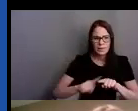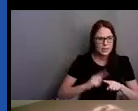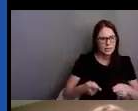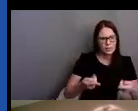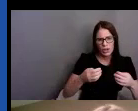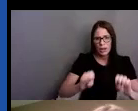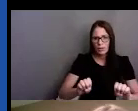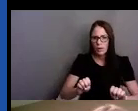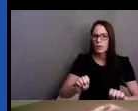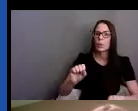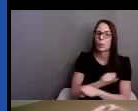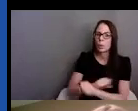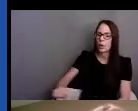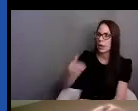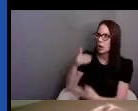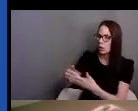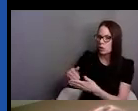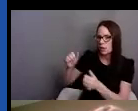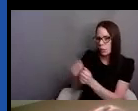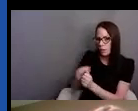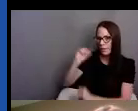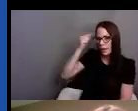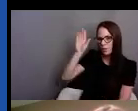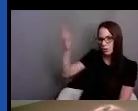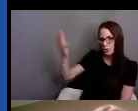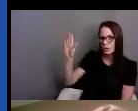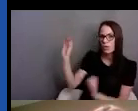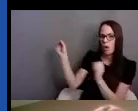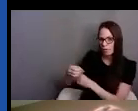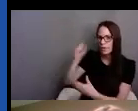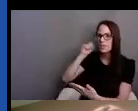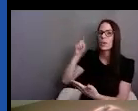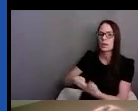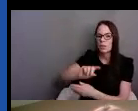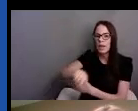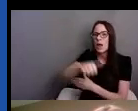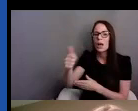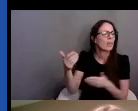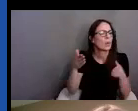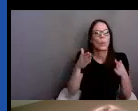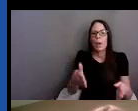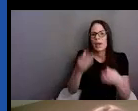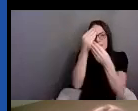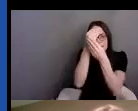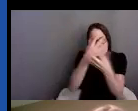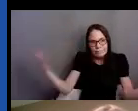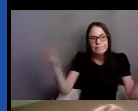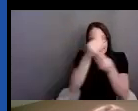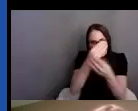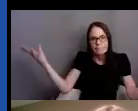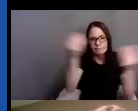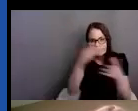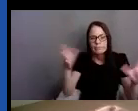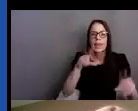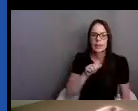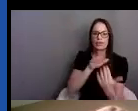governor's office to identify other efforts to get the word out and address hesitancy across our state.